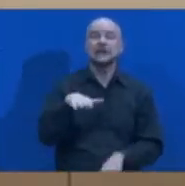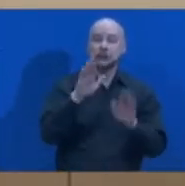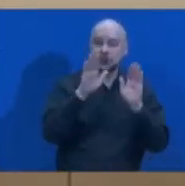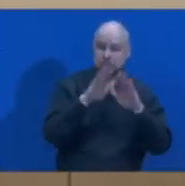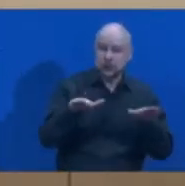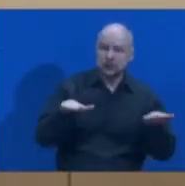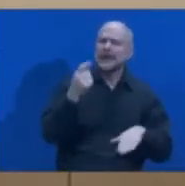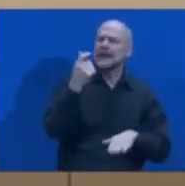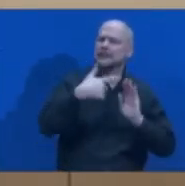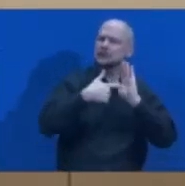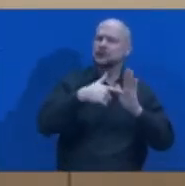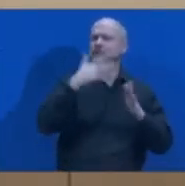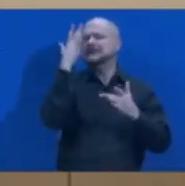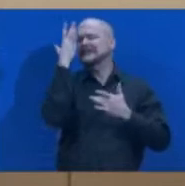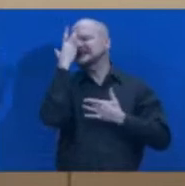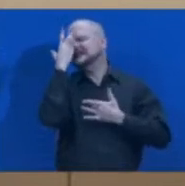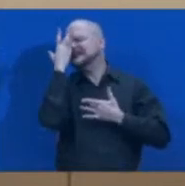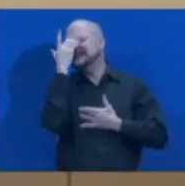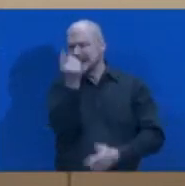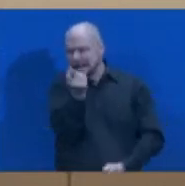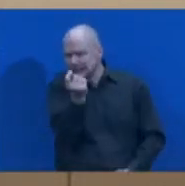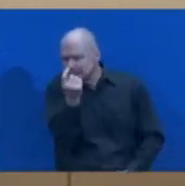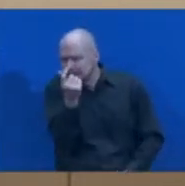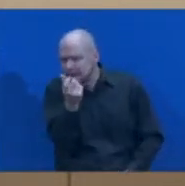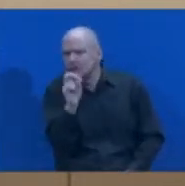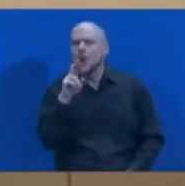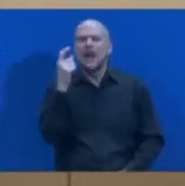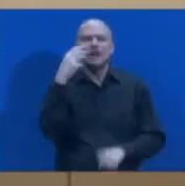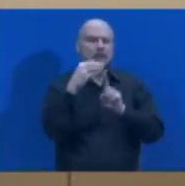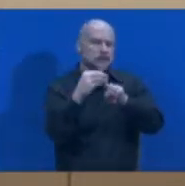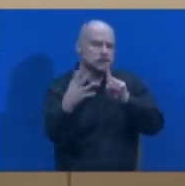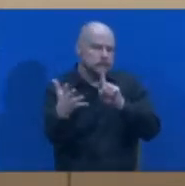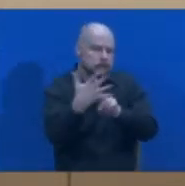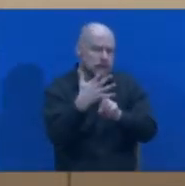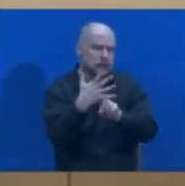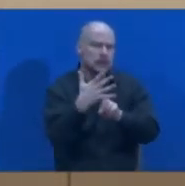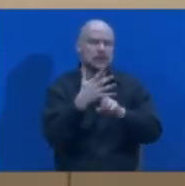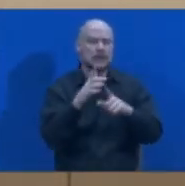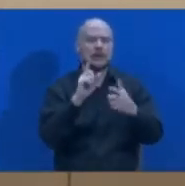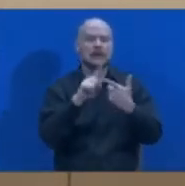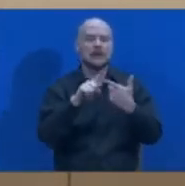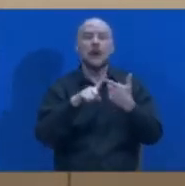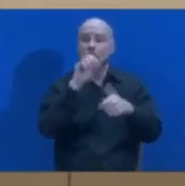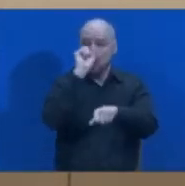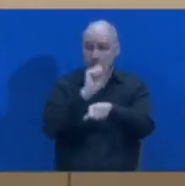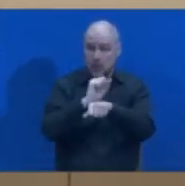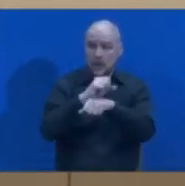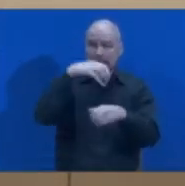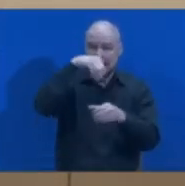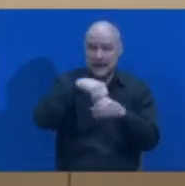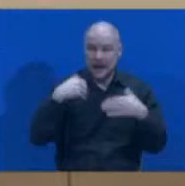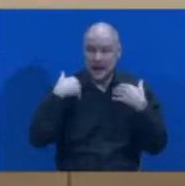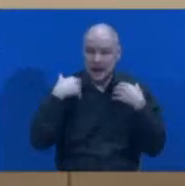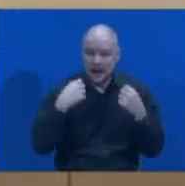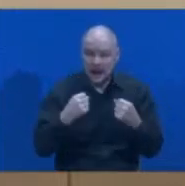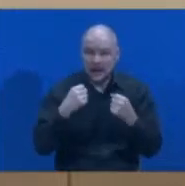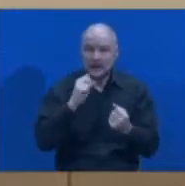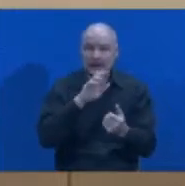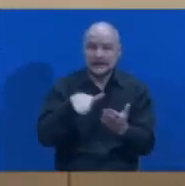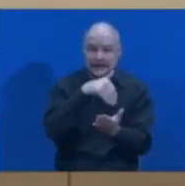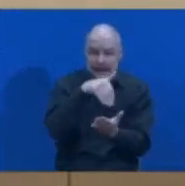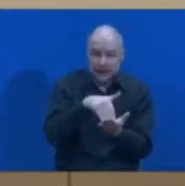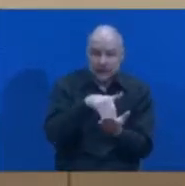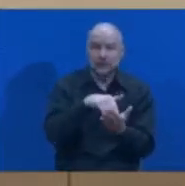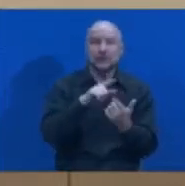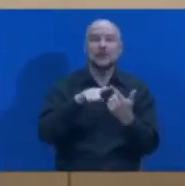individuals with known medium or high-risk exposure who work in a healthcare facility, work in a congregate